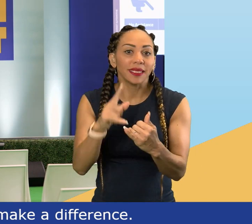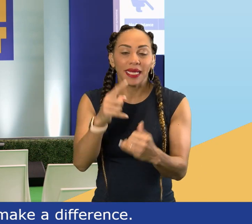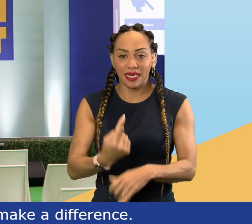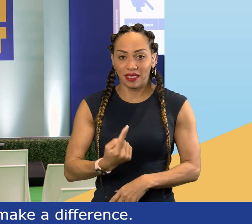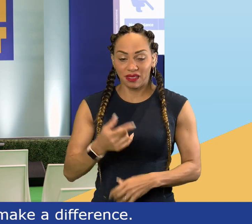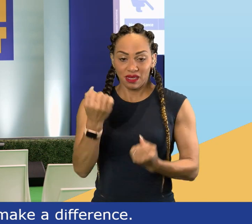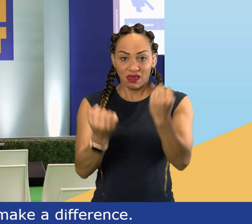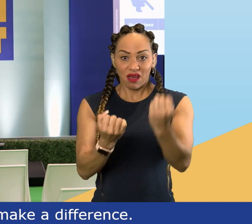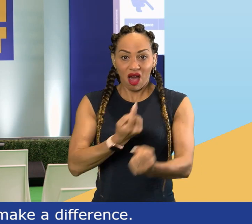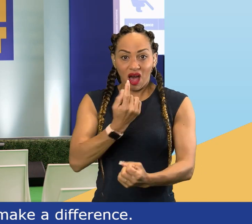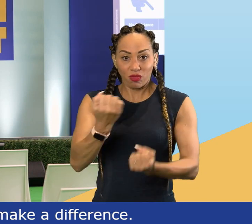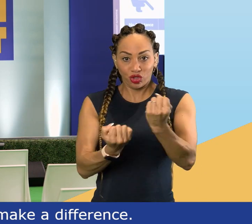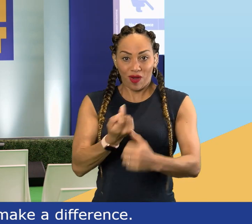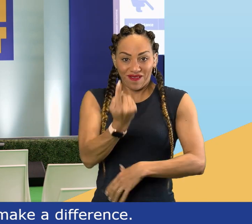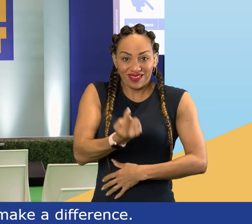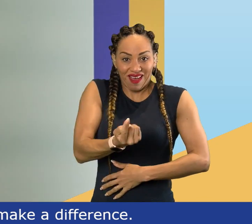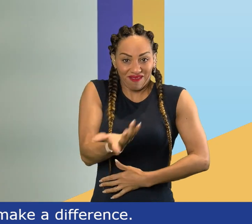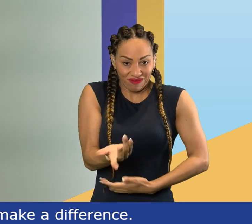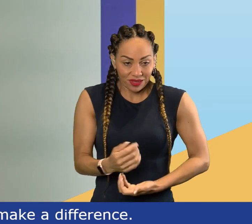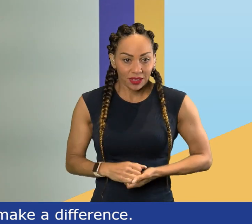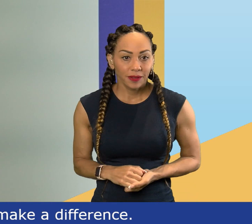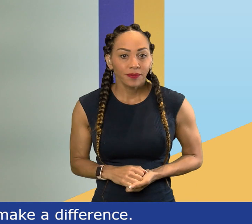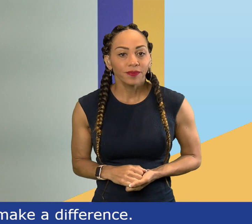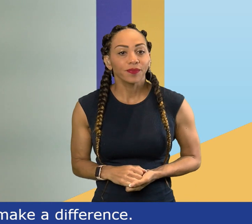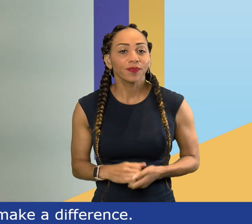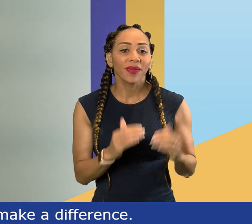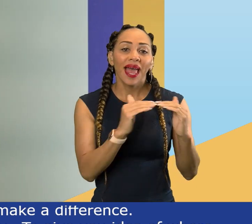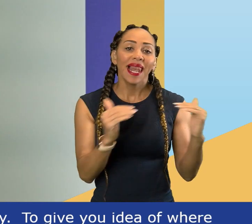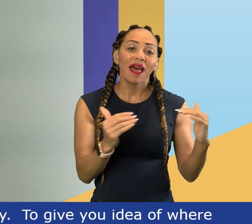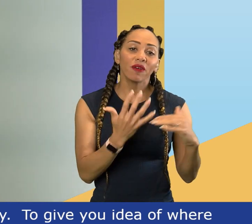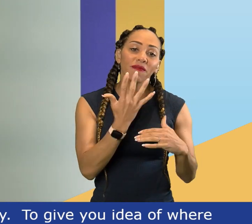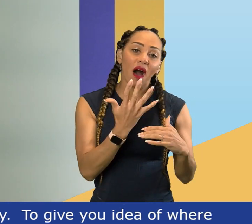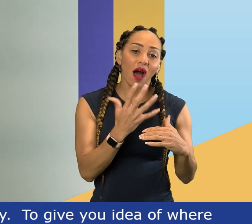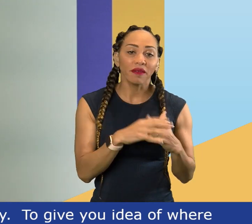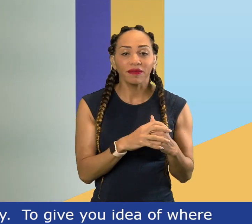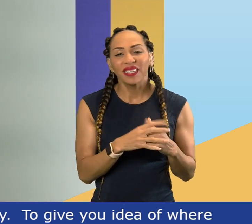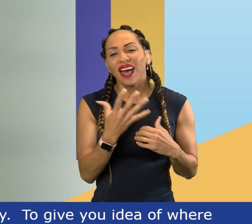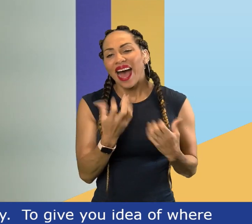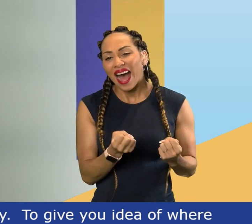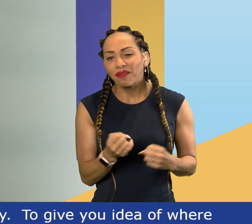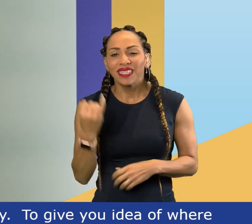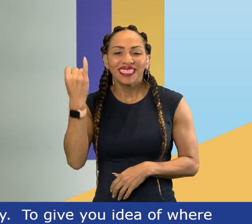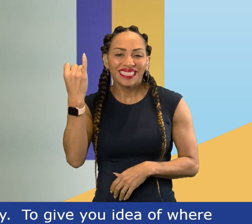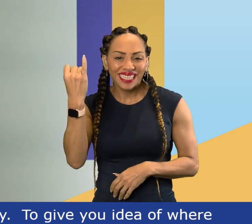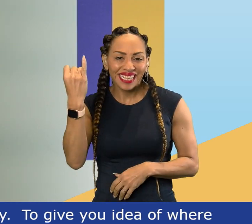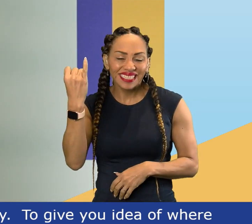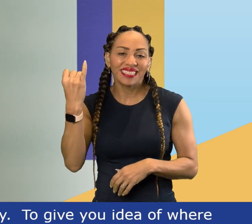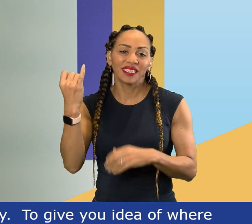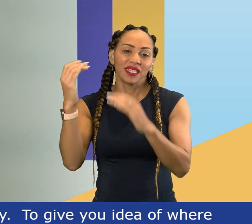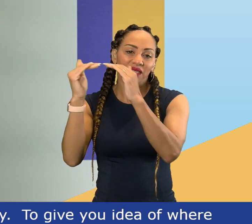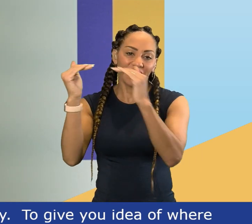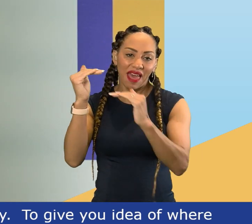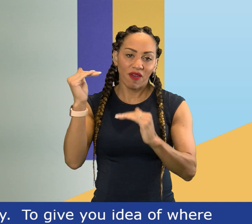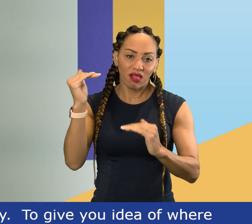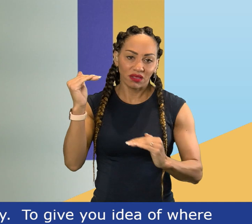terms of how far away we are from that, so level 5 is, there's 6 levels, because 0 is no assistance at all, but 6 levels of